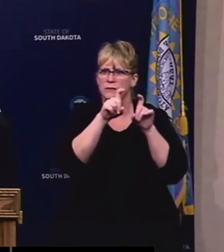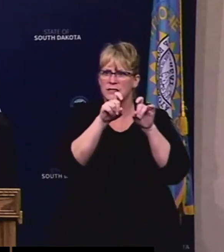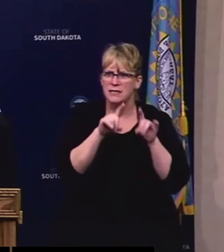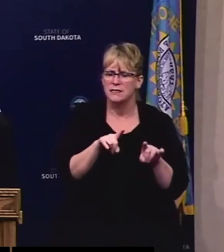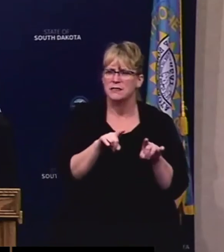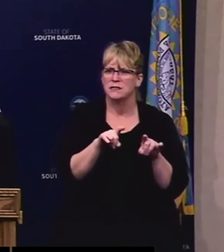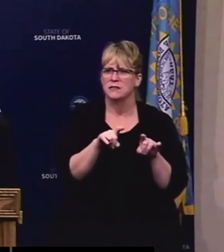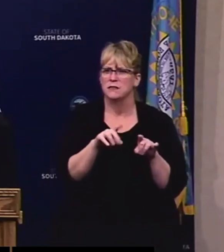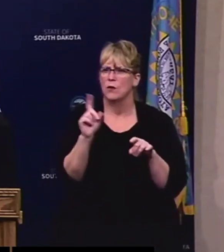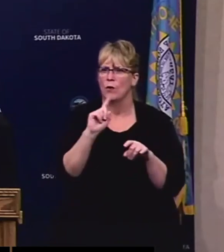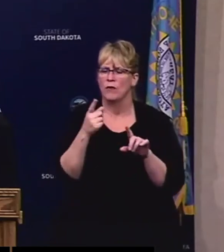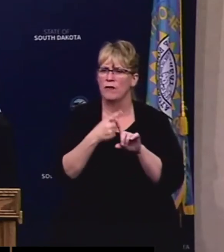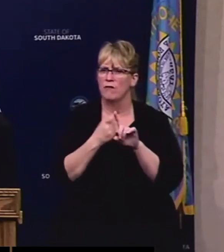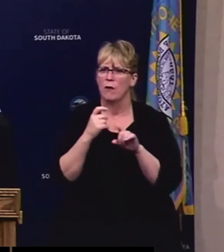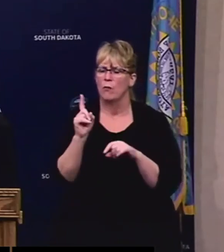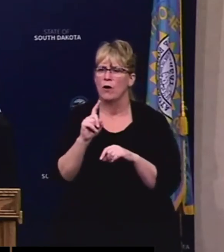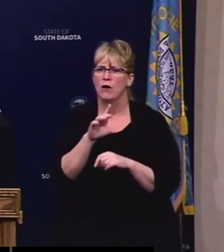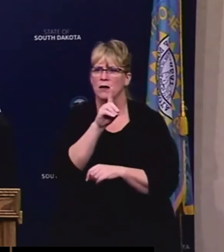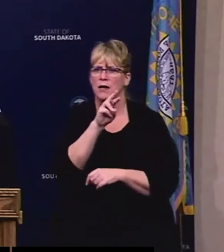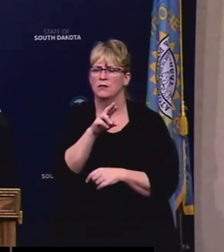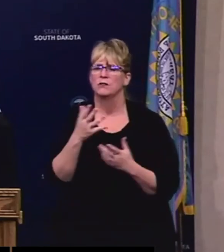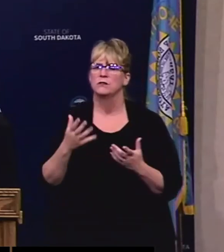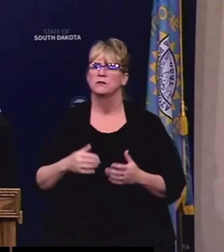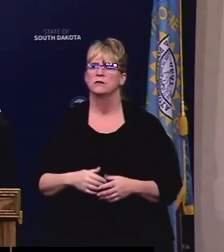and where the bulk of them are from?